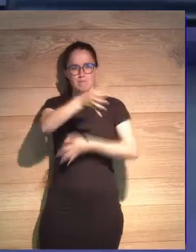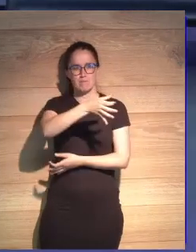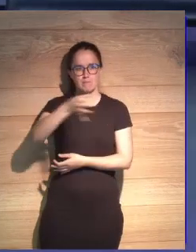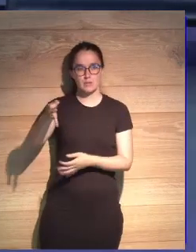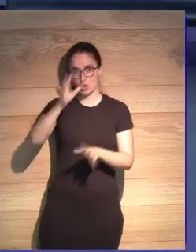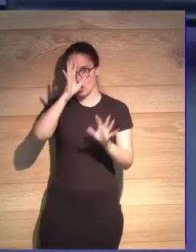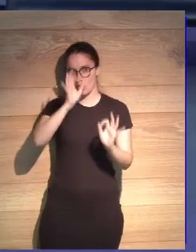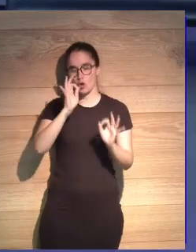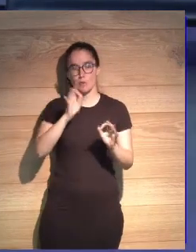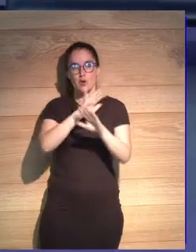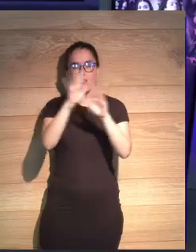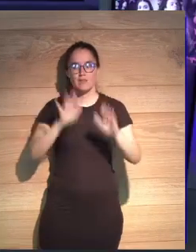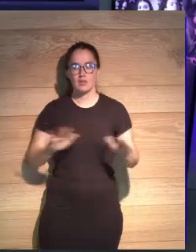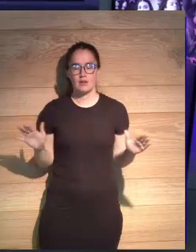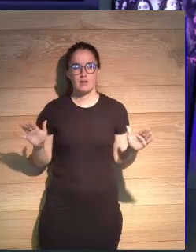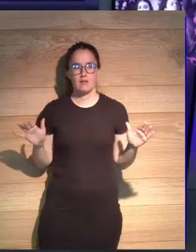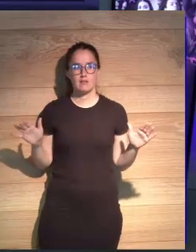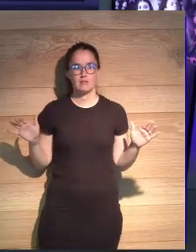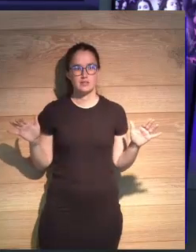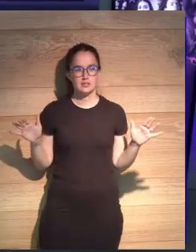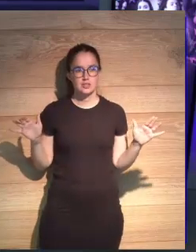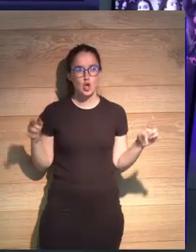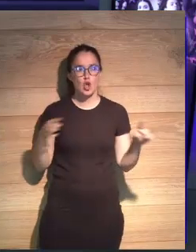and this device is able to recognize